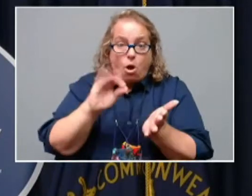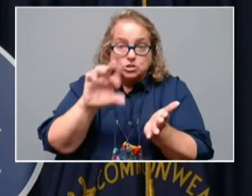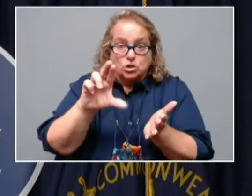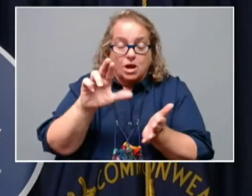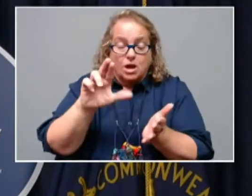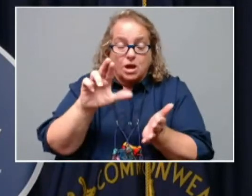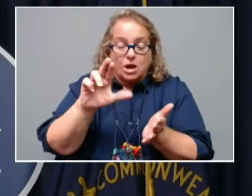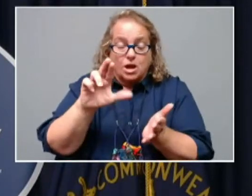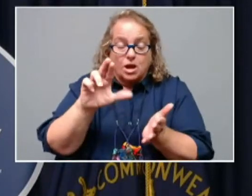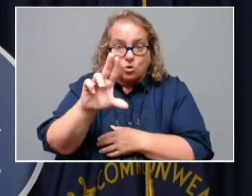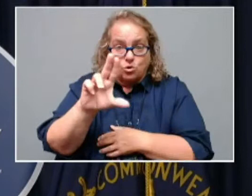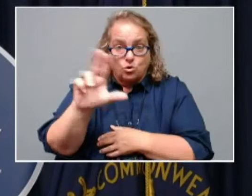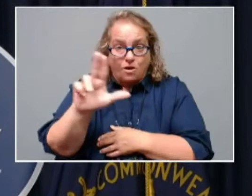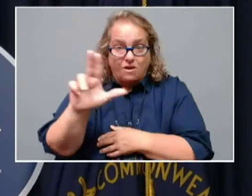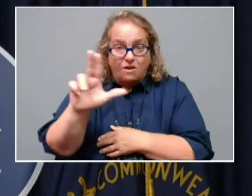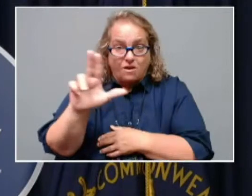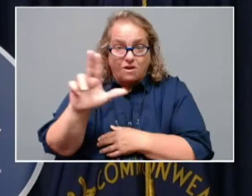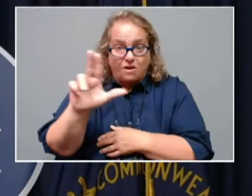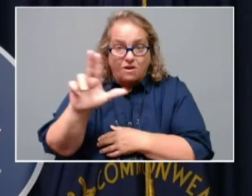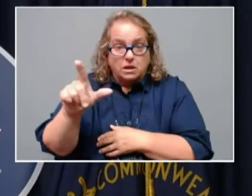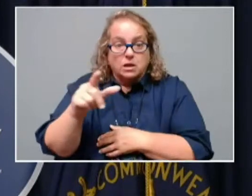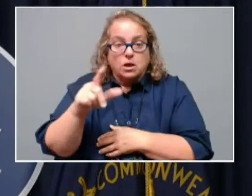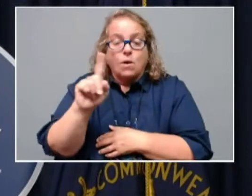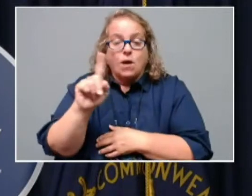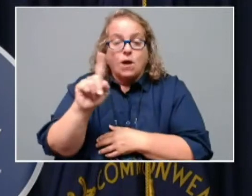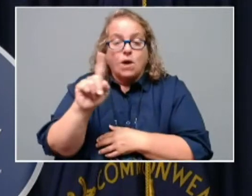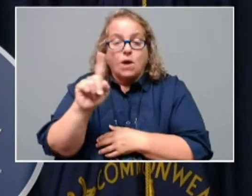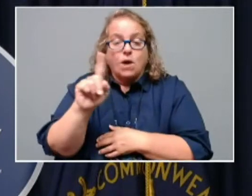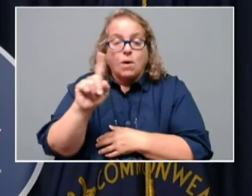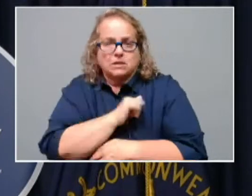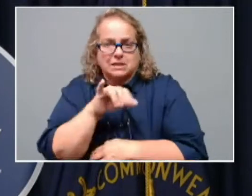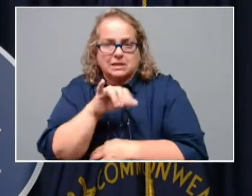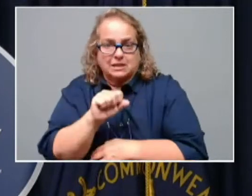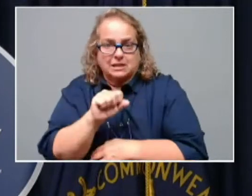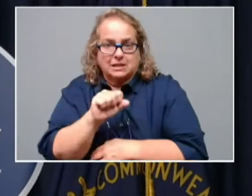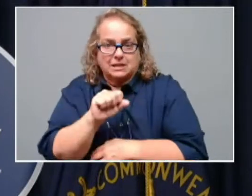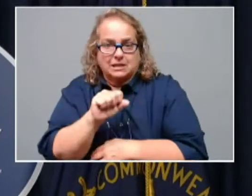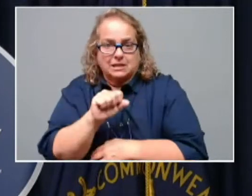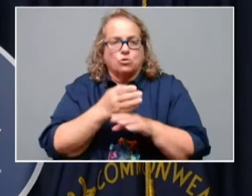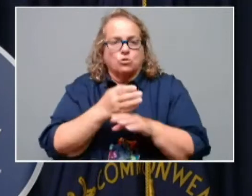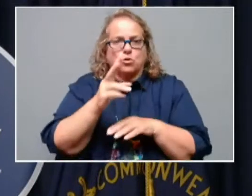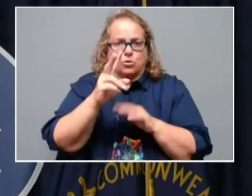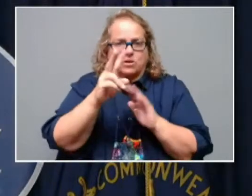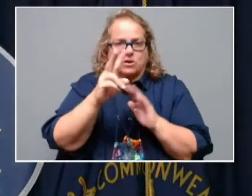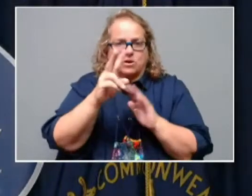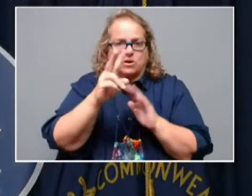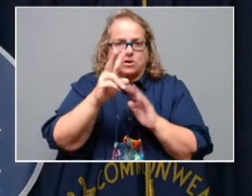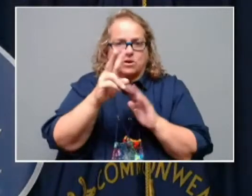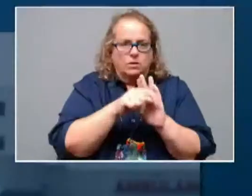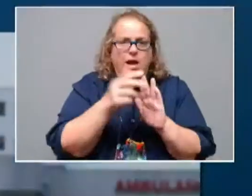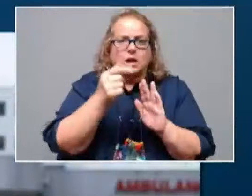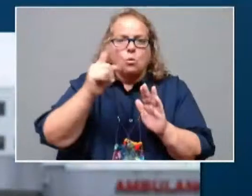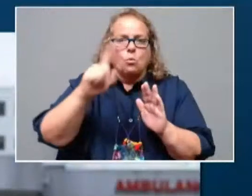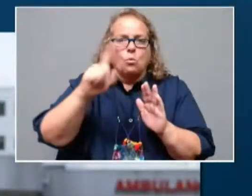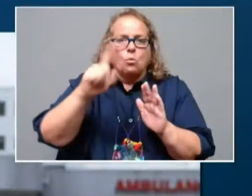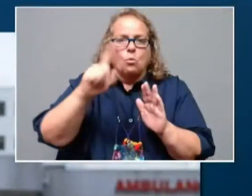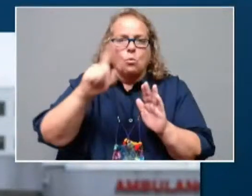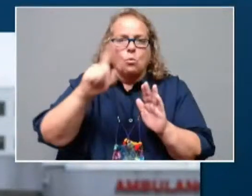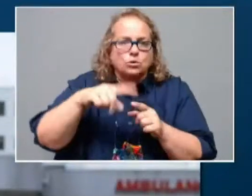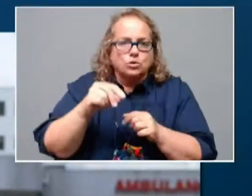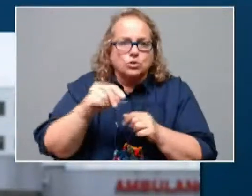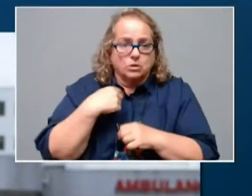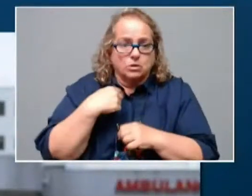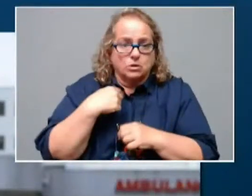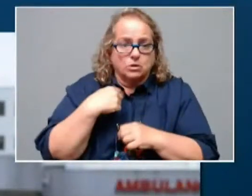where the hospital capacity currently stands and what it'll take for us to turn the surge around. I'm Dr. Jason